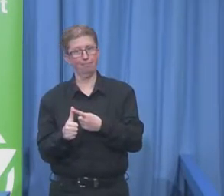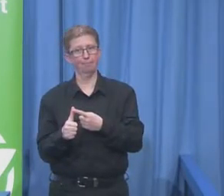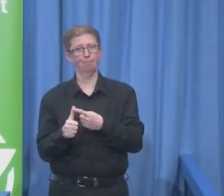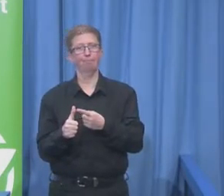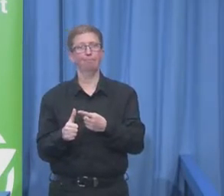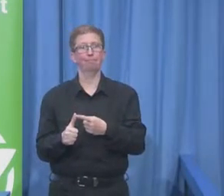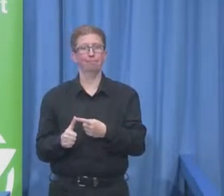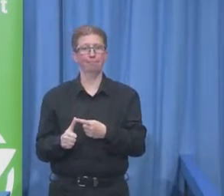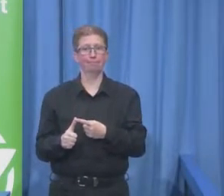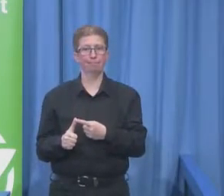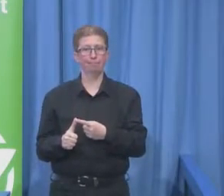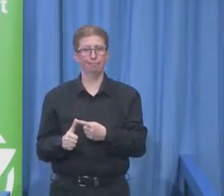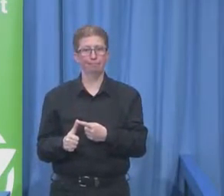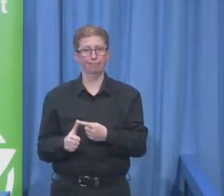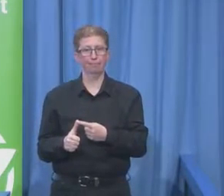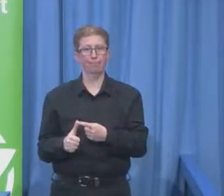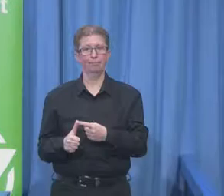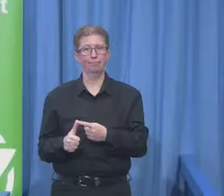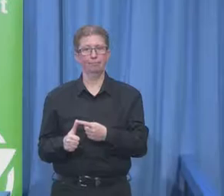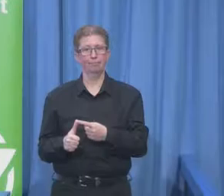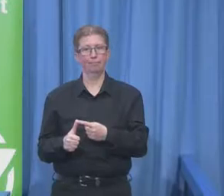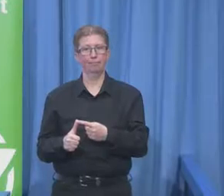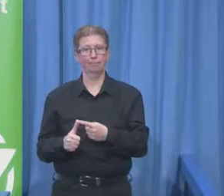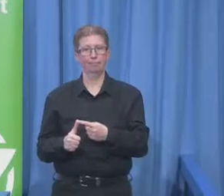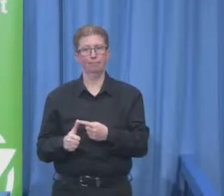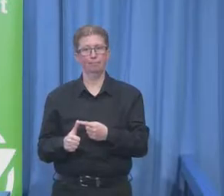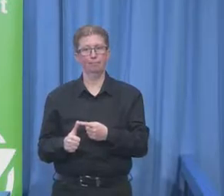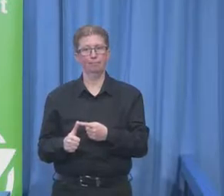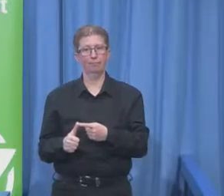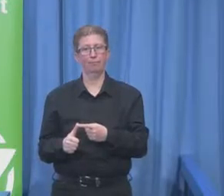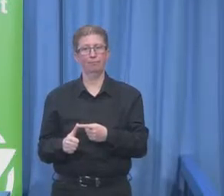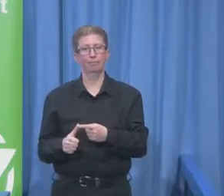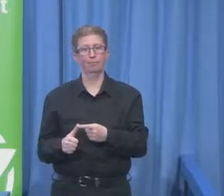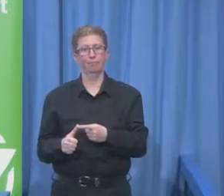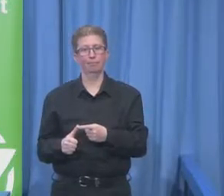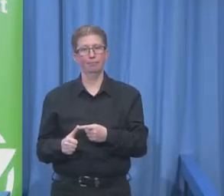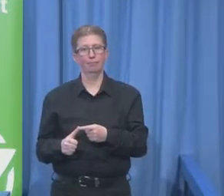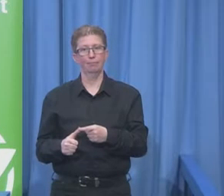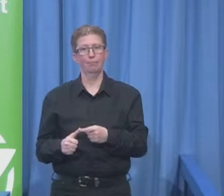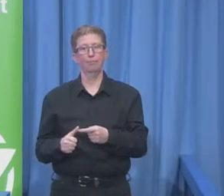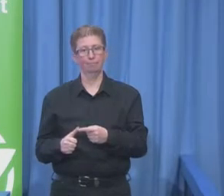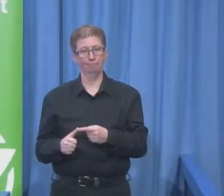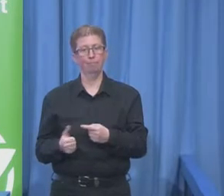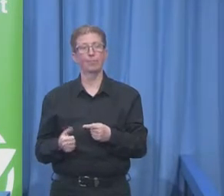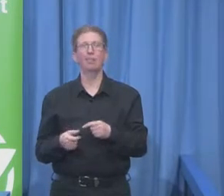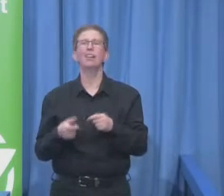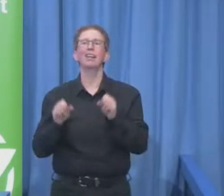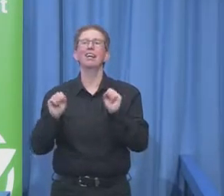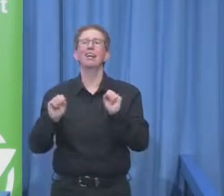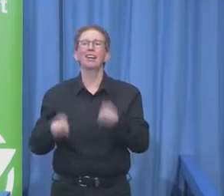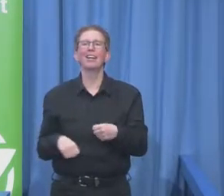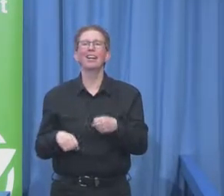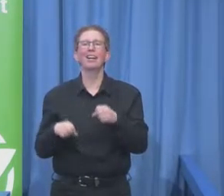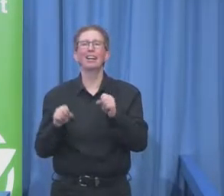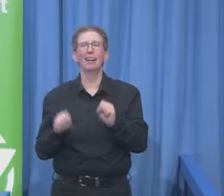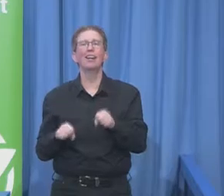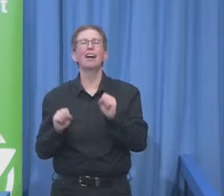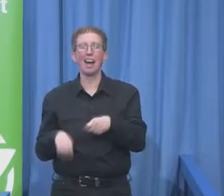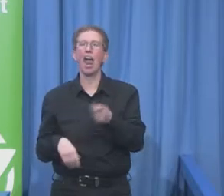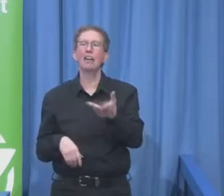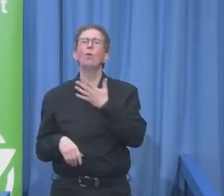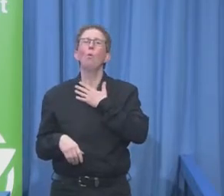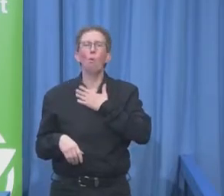not have a passion for this space. Passion is so important that nowadays when we recruit staff, we don't look